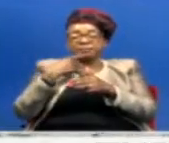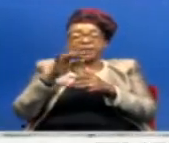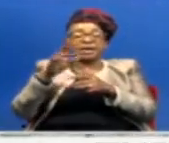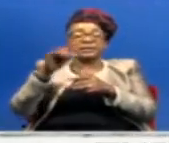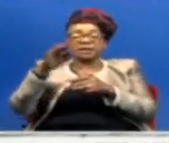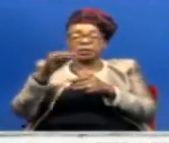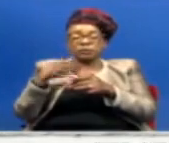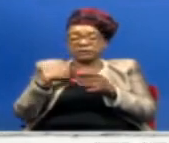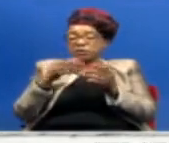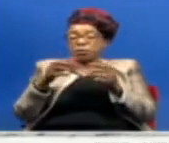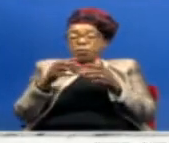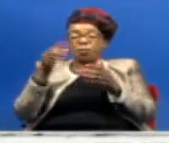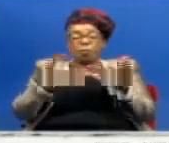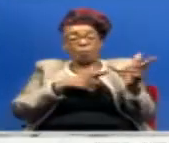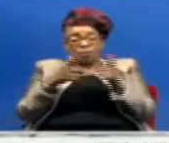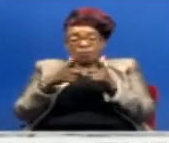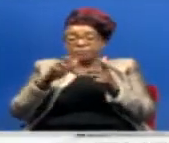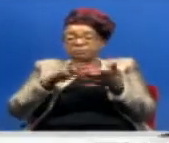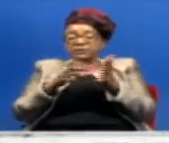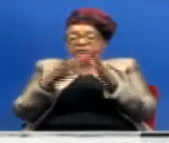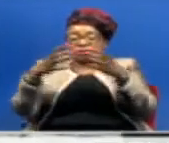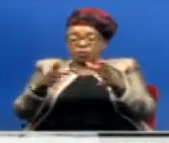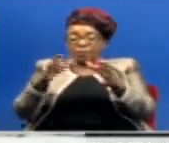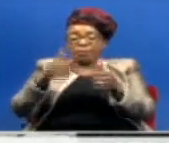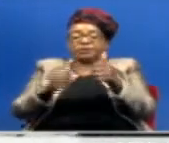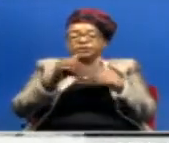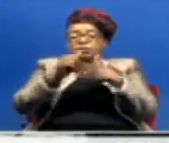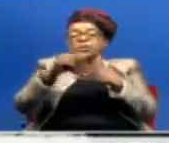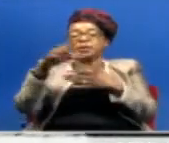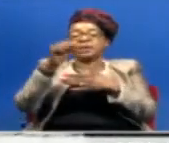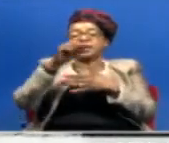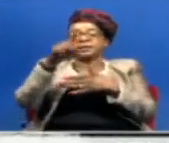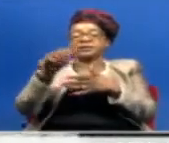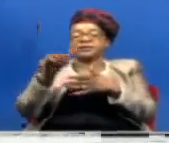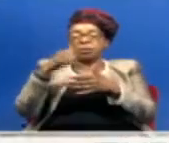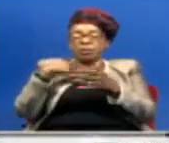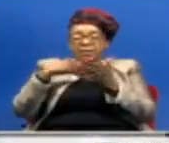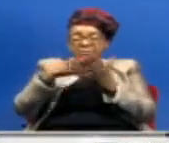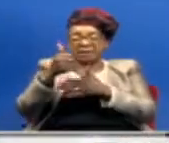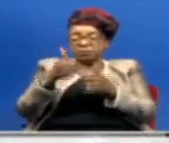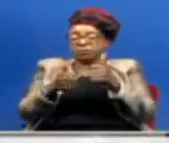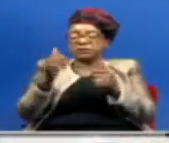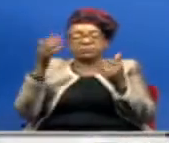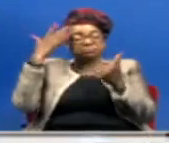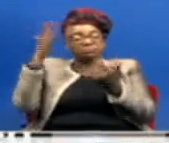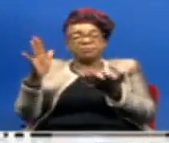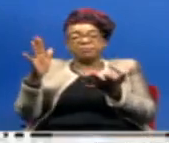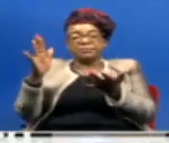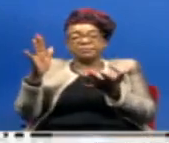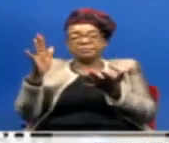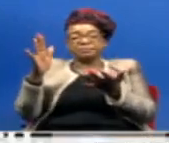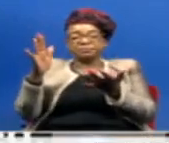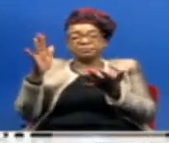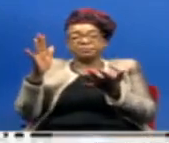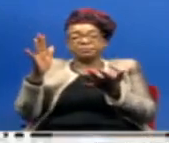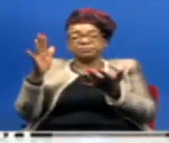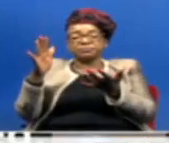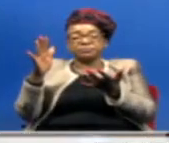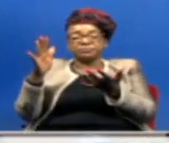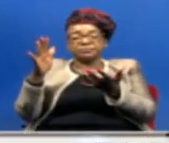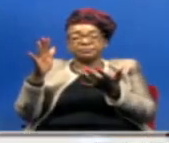Hamas, the militant group that rules Gaza, will pay a price it has never known. We are at war. In